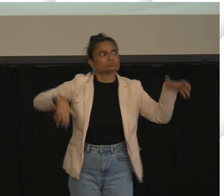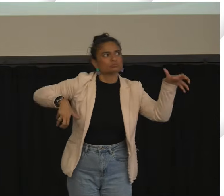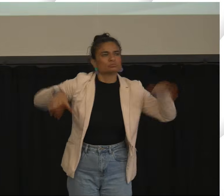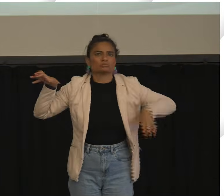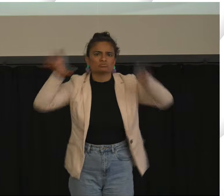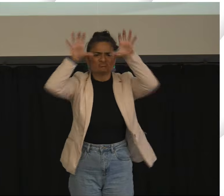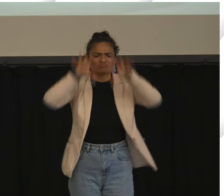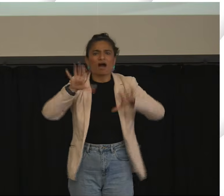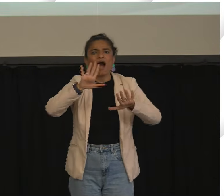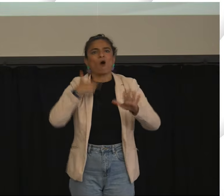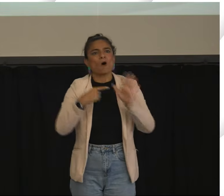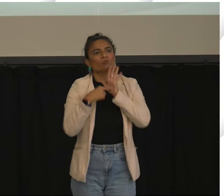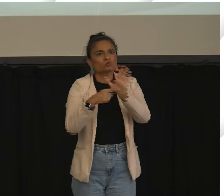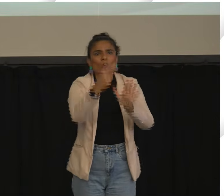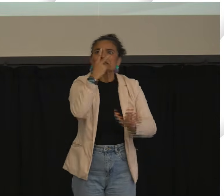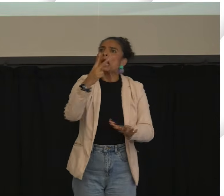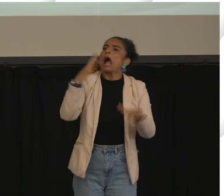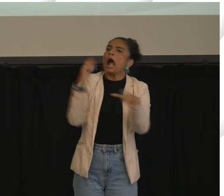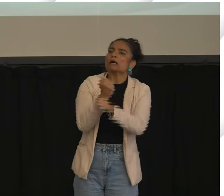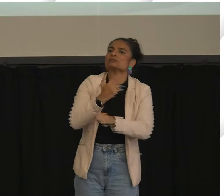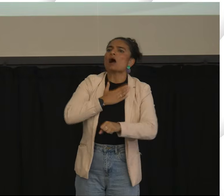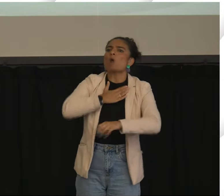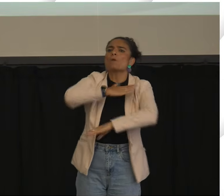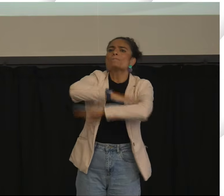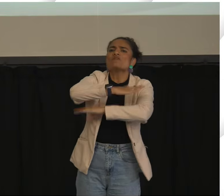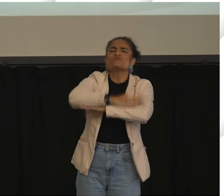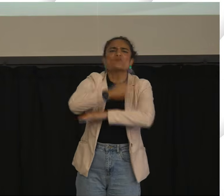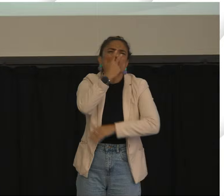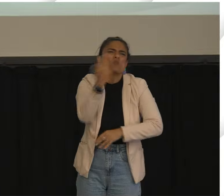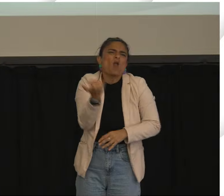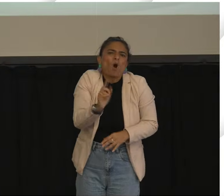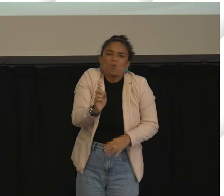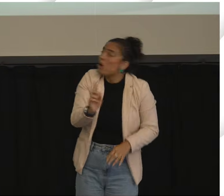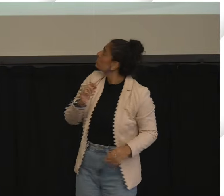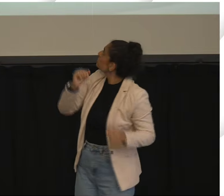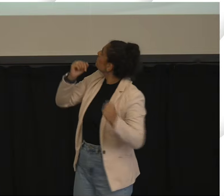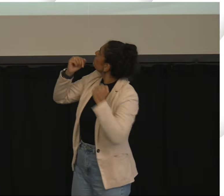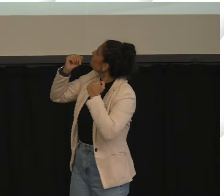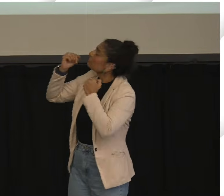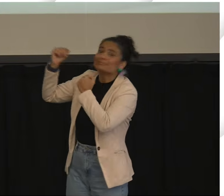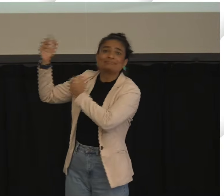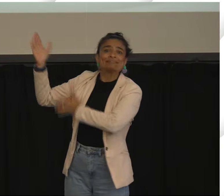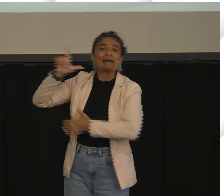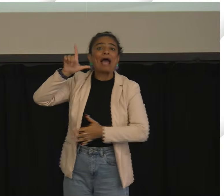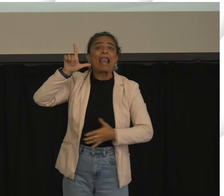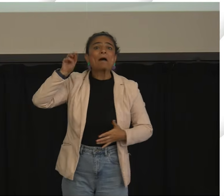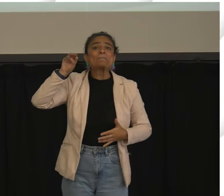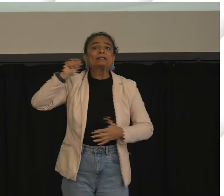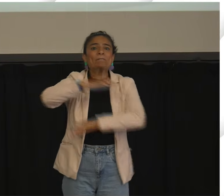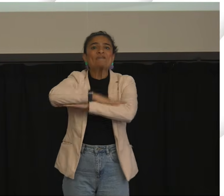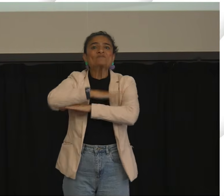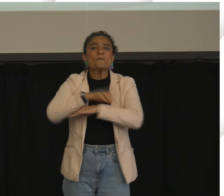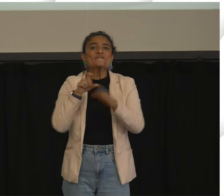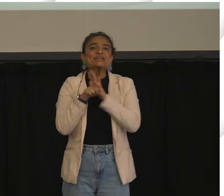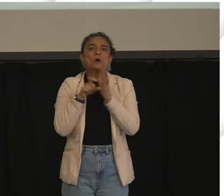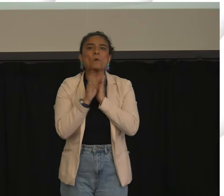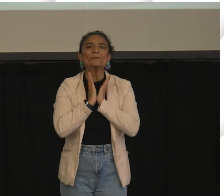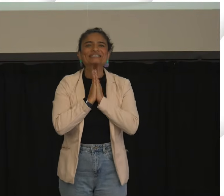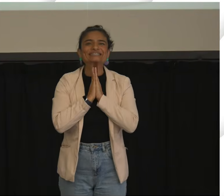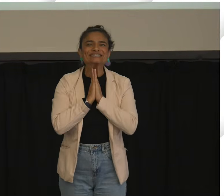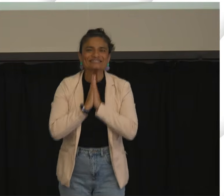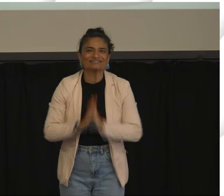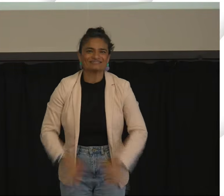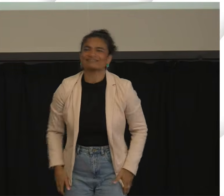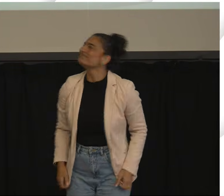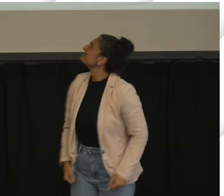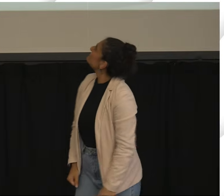saw that video, it was there. We wanted to show you also what the platform looks like. Could we just show the video